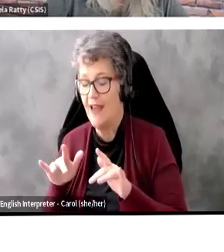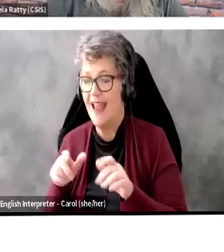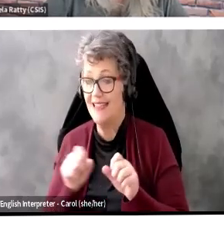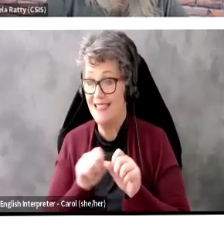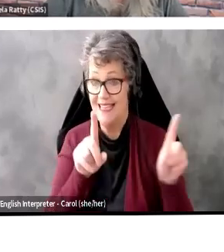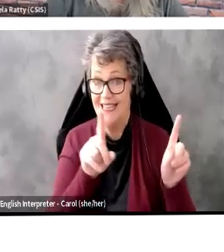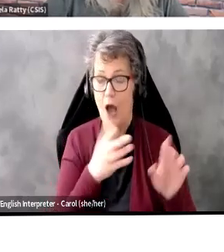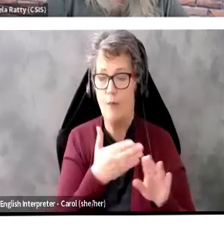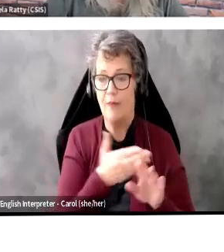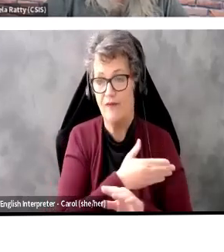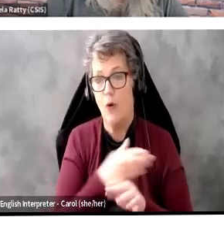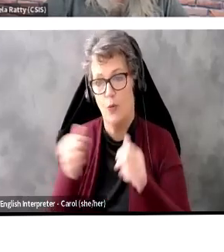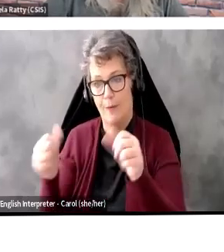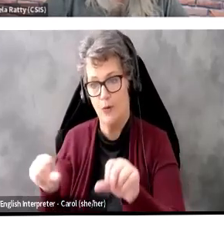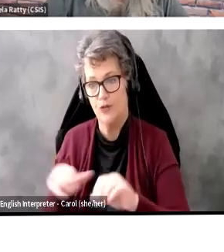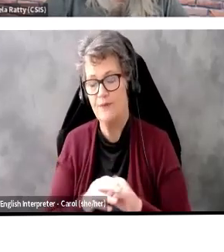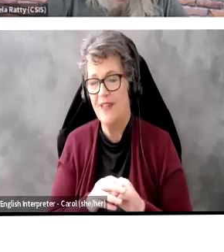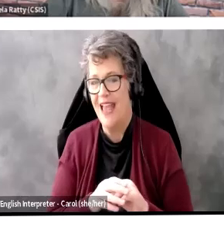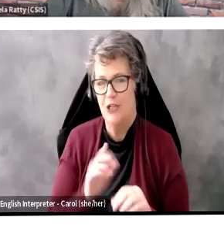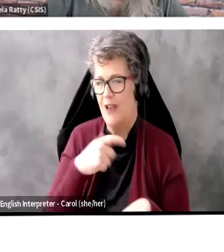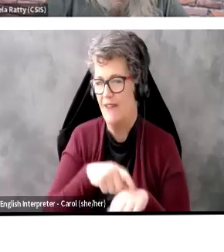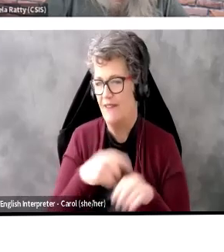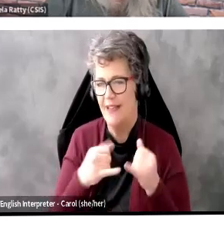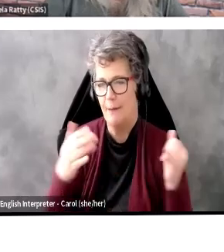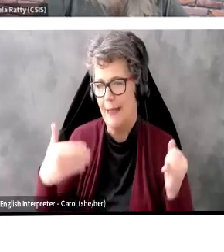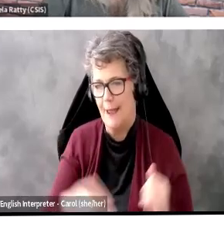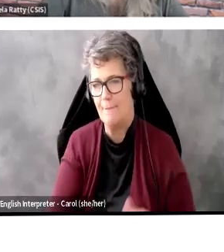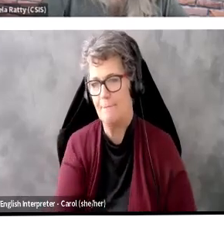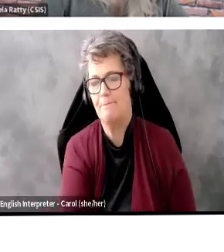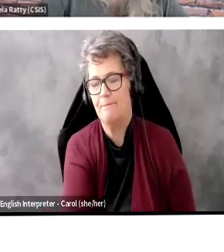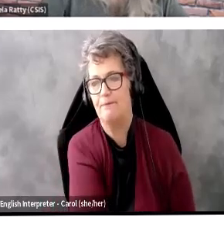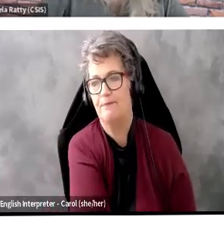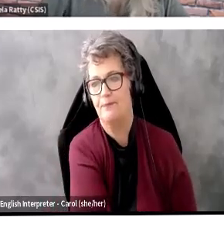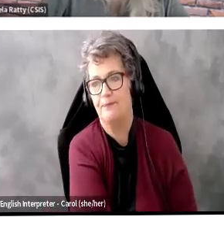goes to production. So keep an eye out for that. I don't have a timeline just yet.